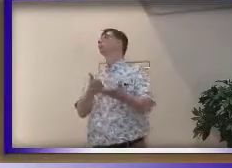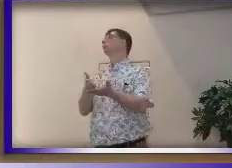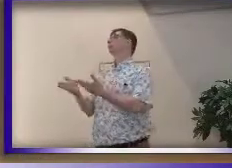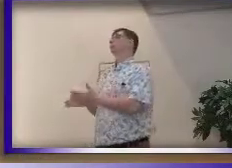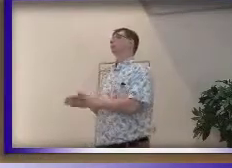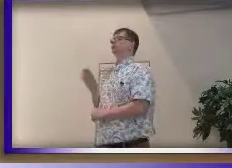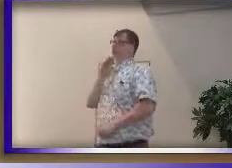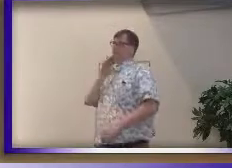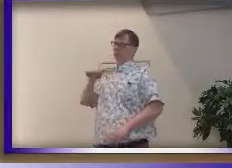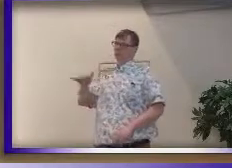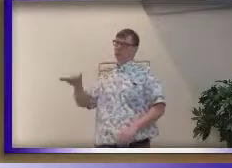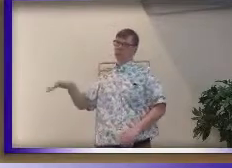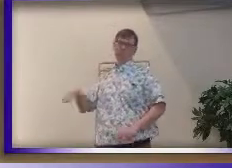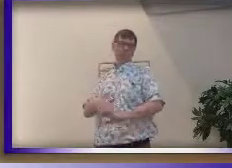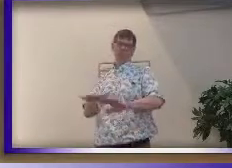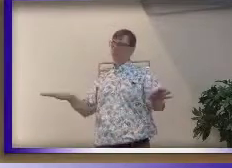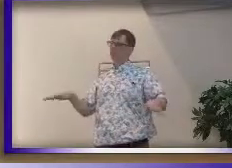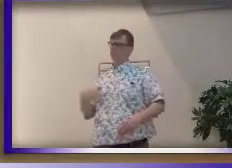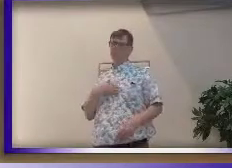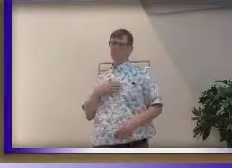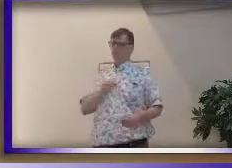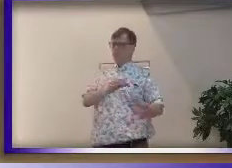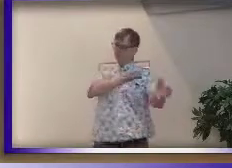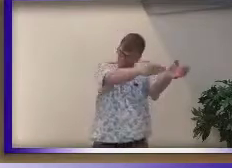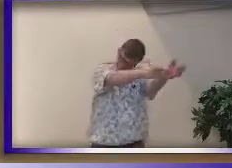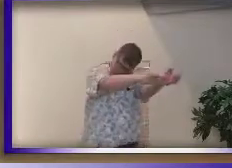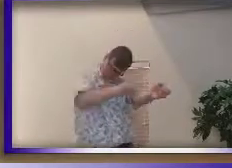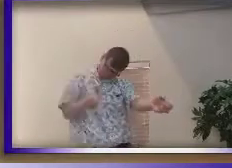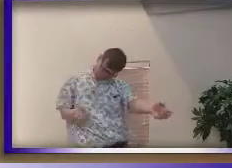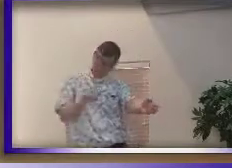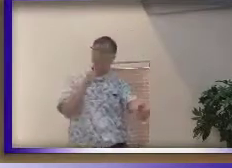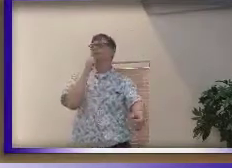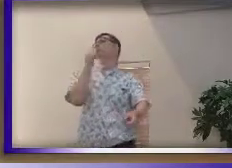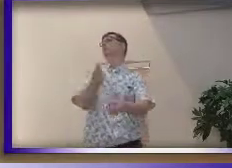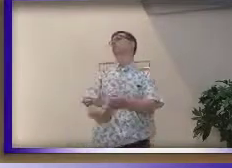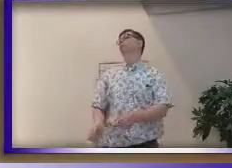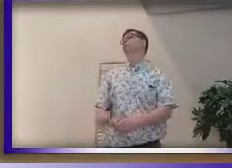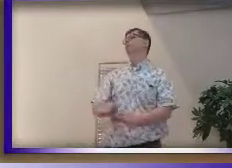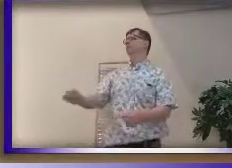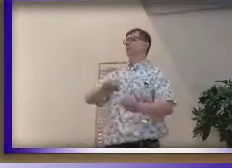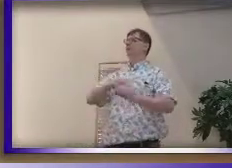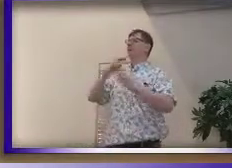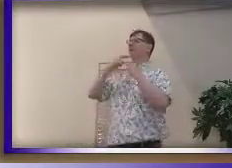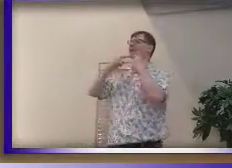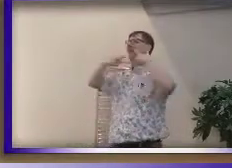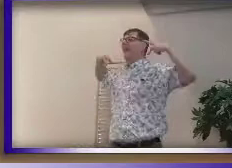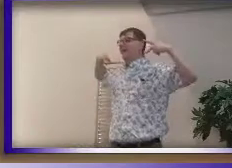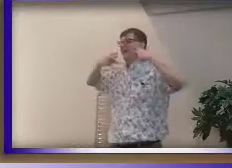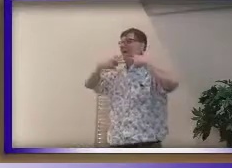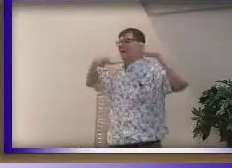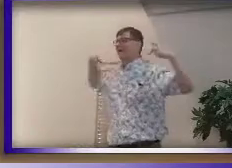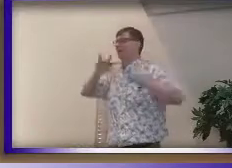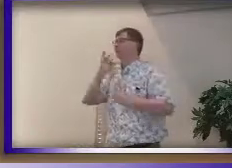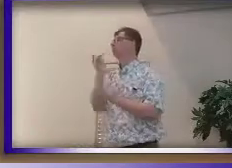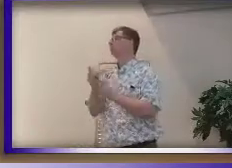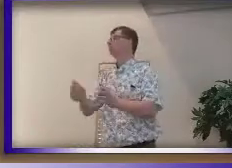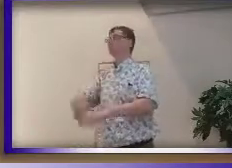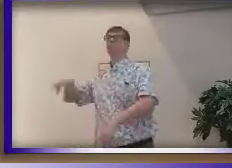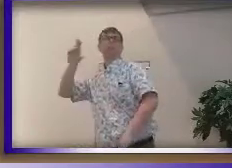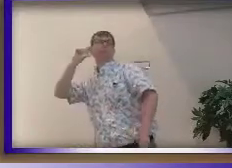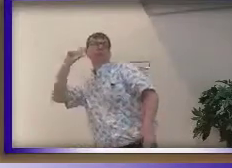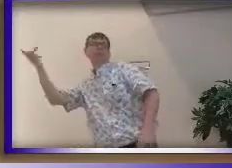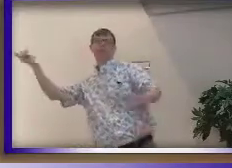don't have any of my own, I can't drag them. I could bring my cats, but believe me, they won't listen to me here any more than they do at